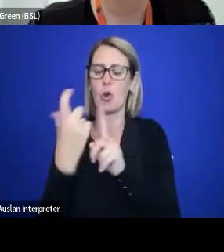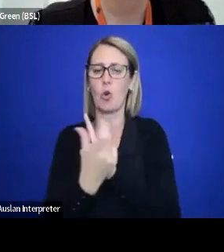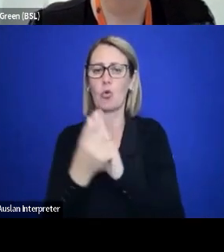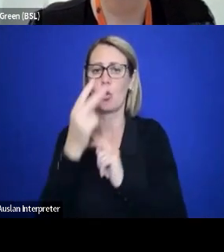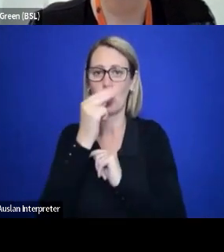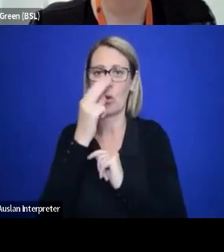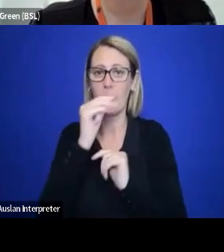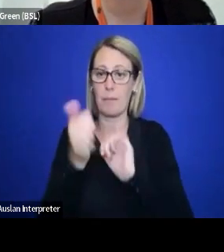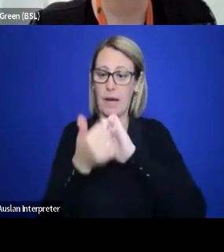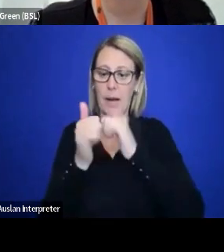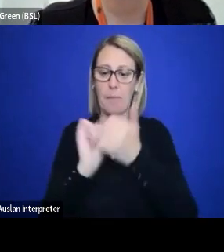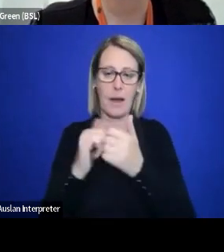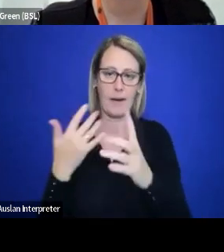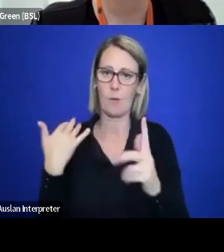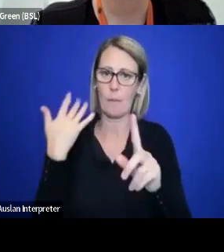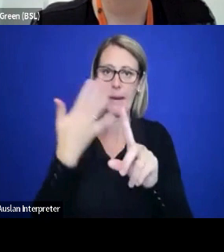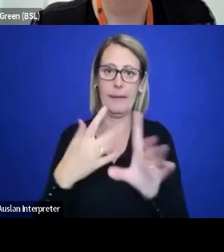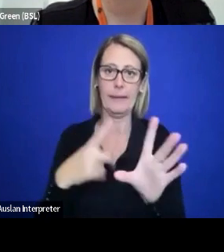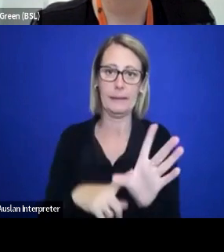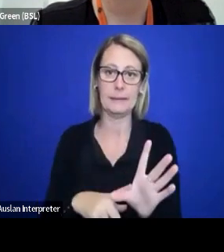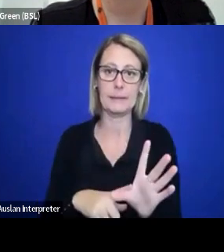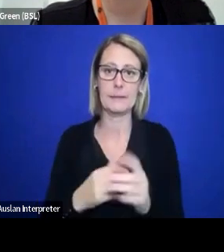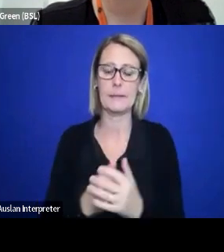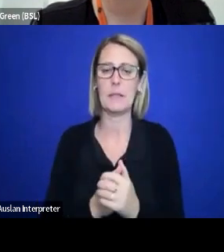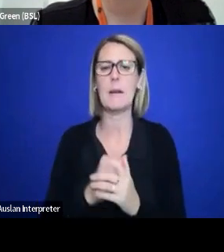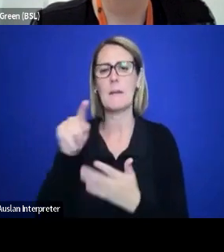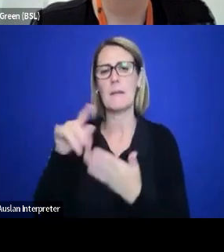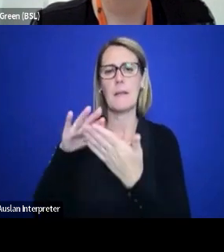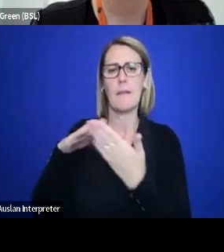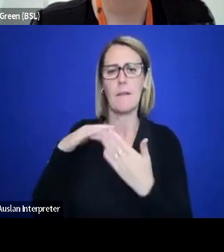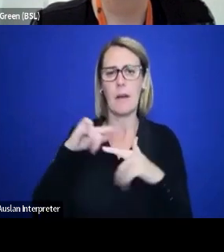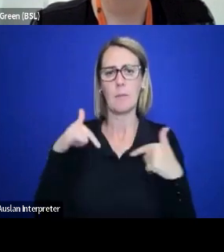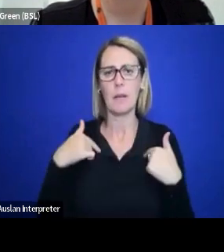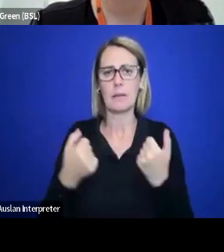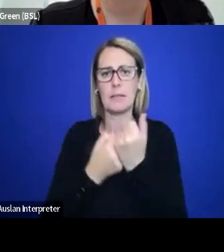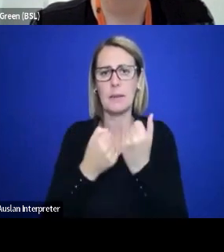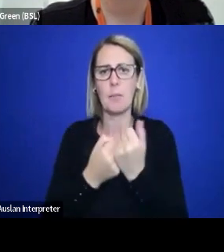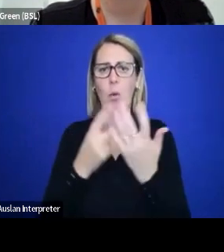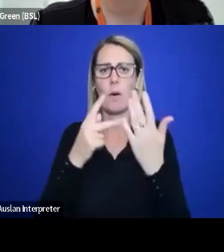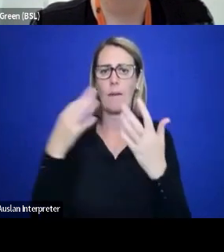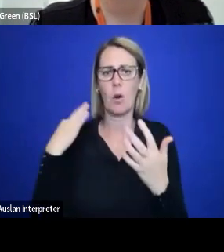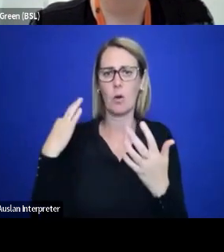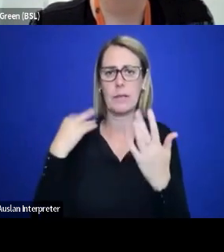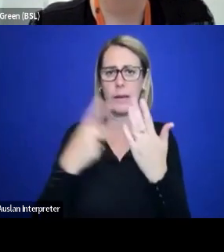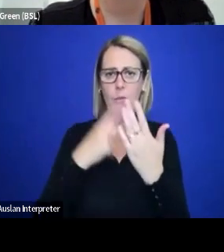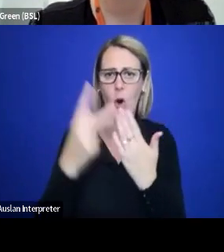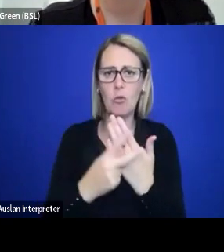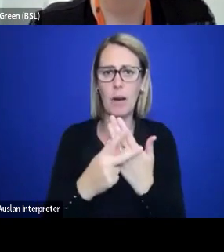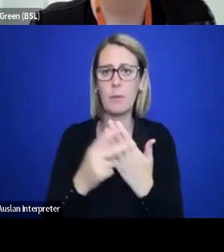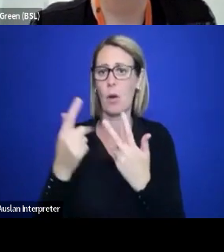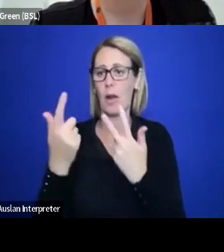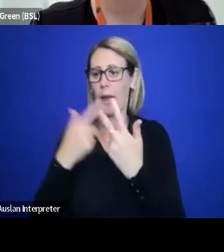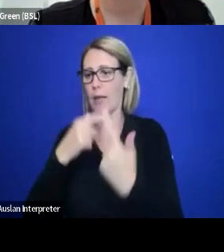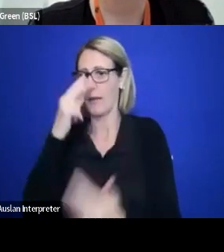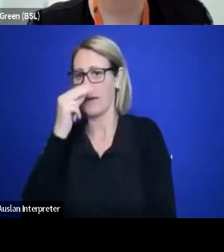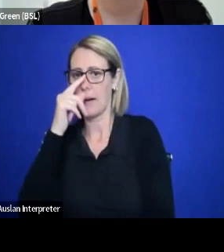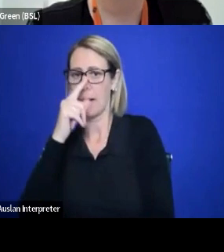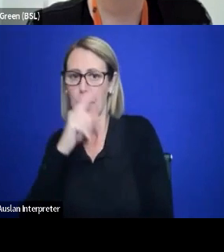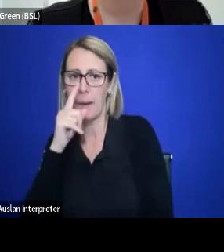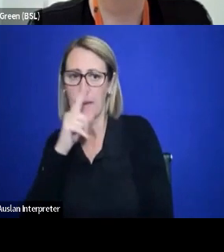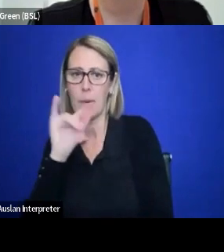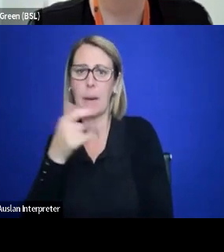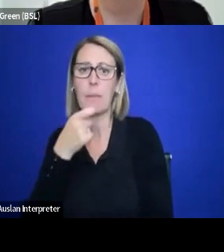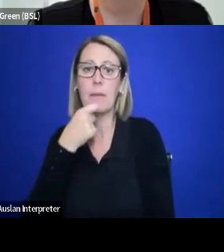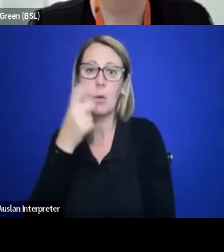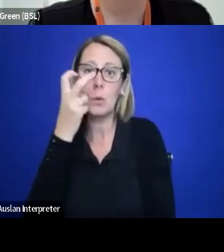in our program for years, who help support volunteer programs where other younger people, maybe a few years